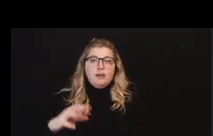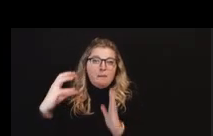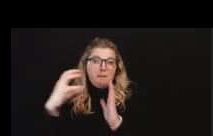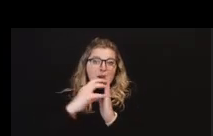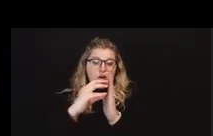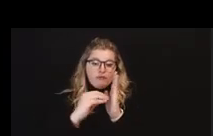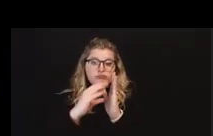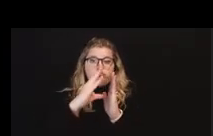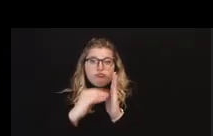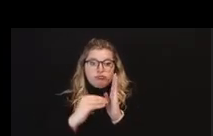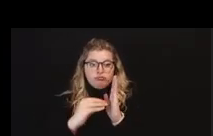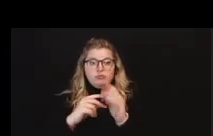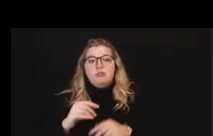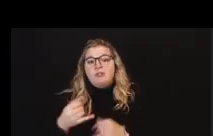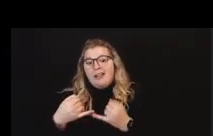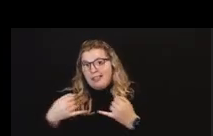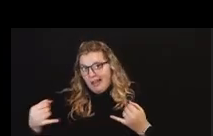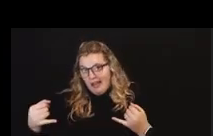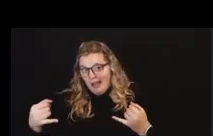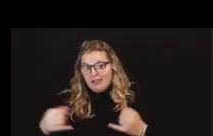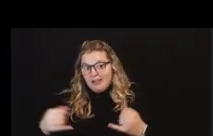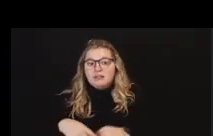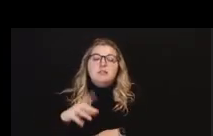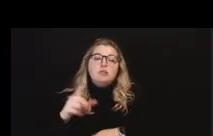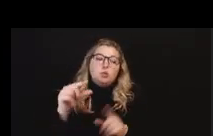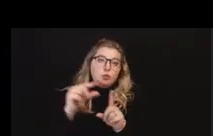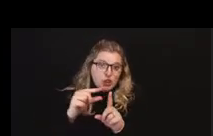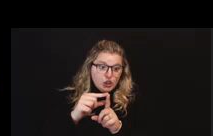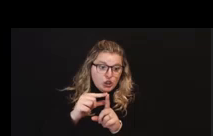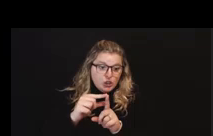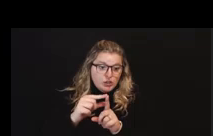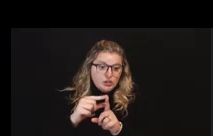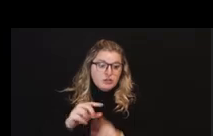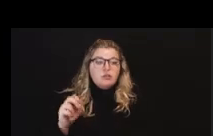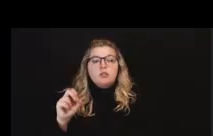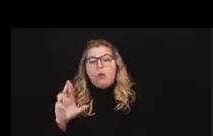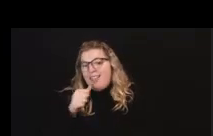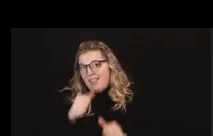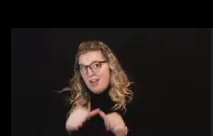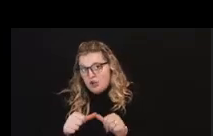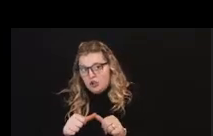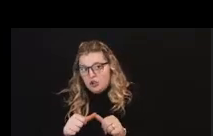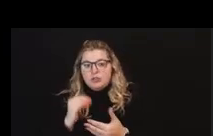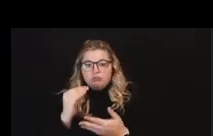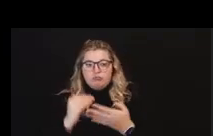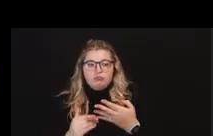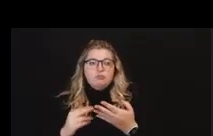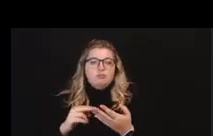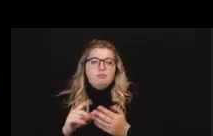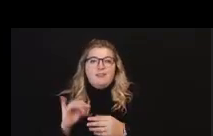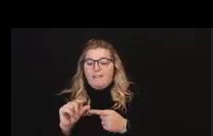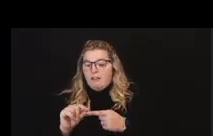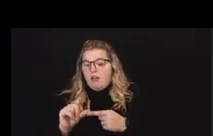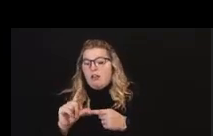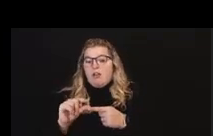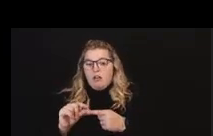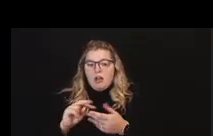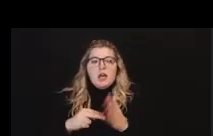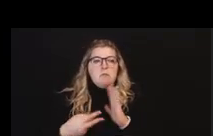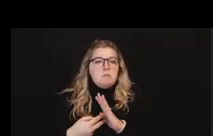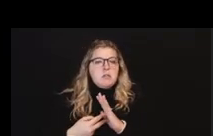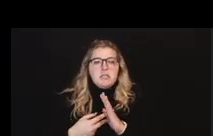font size, lines 1.5 times, words 16%, and letters 12% of the font size. Gave an example